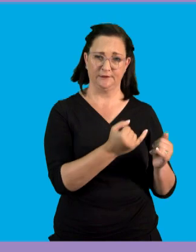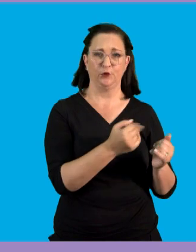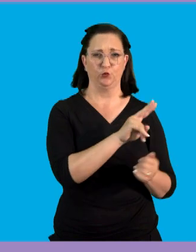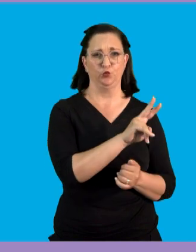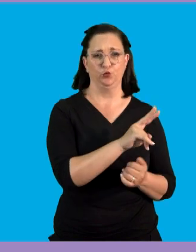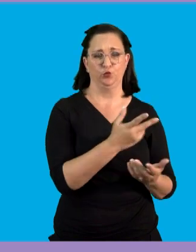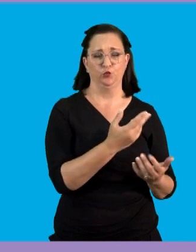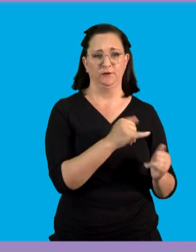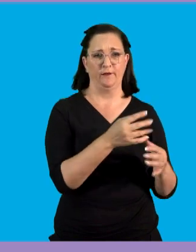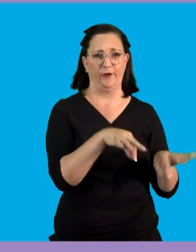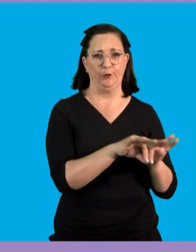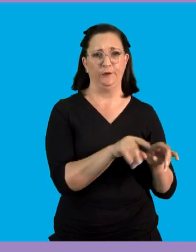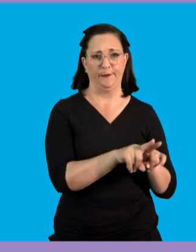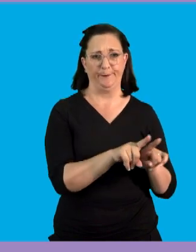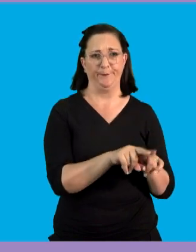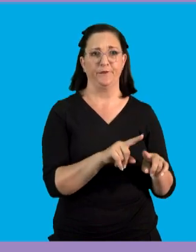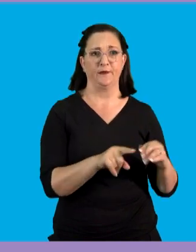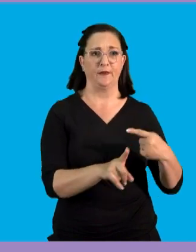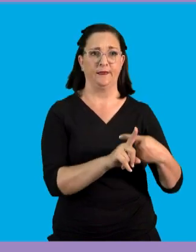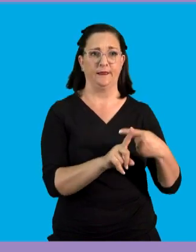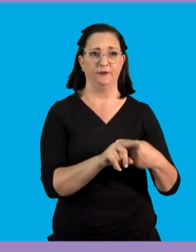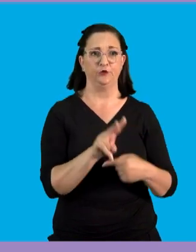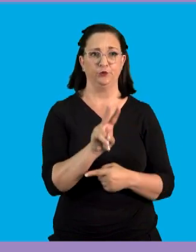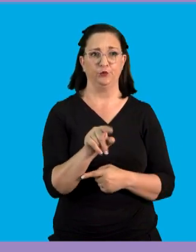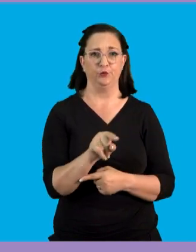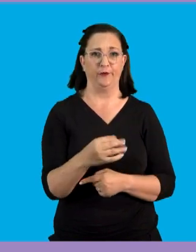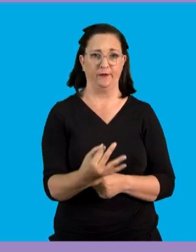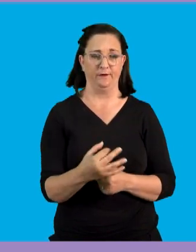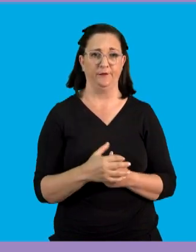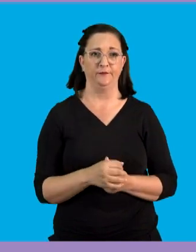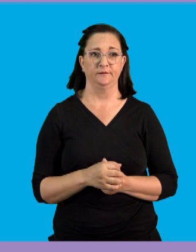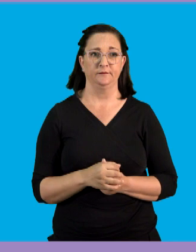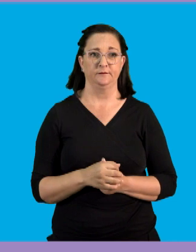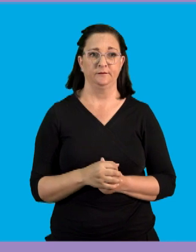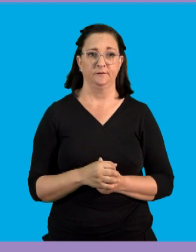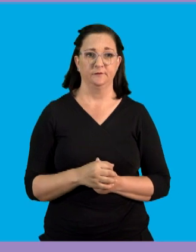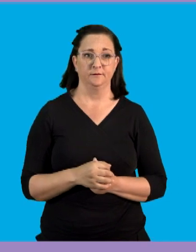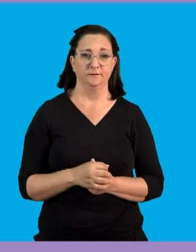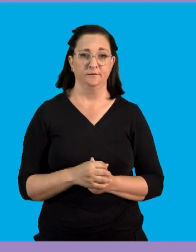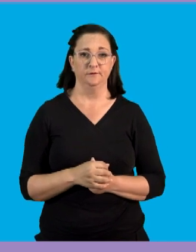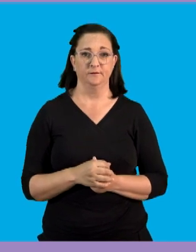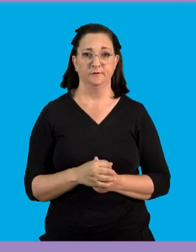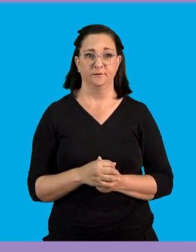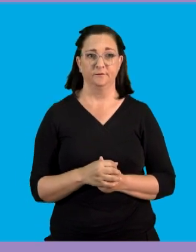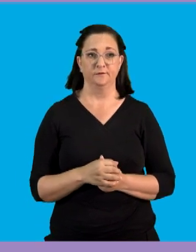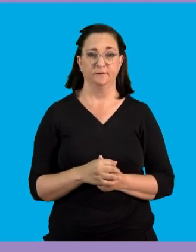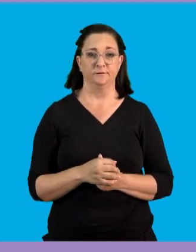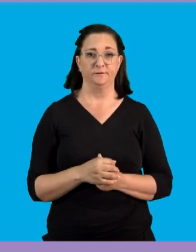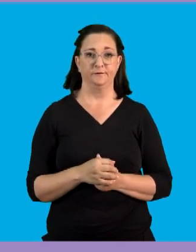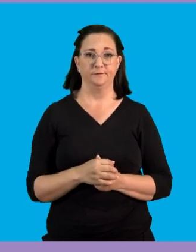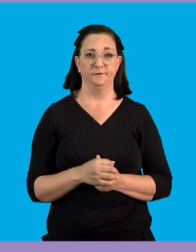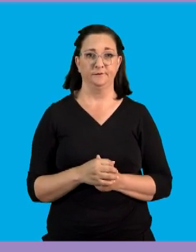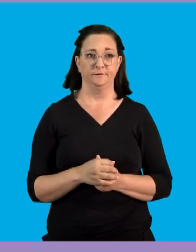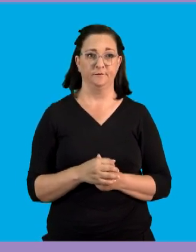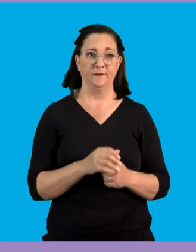6/3, which is equals to 2, and we are adding this to 2/3. Or we are adding